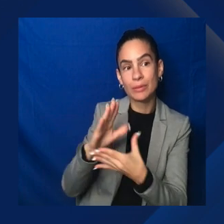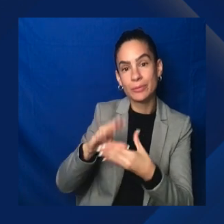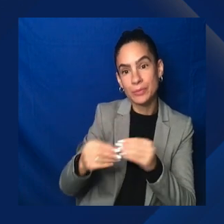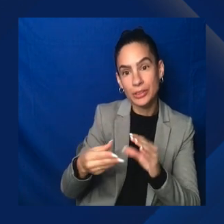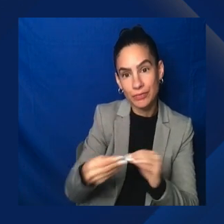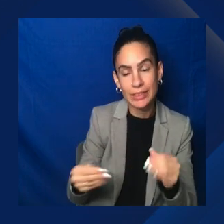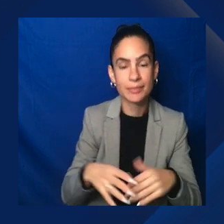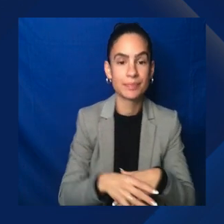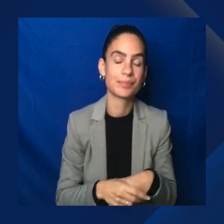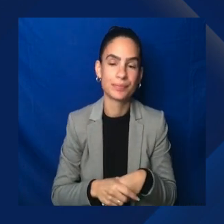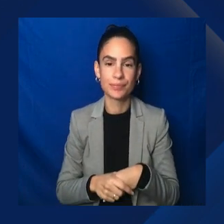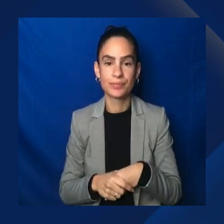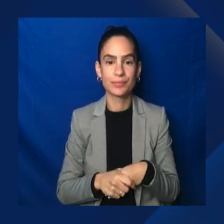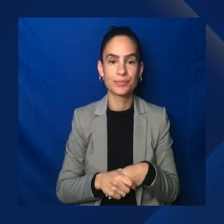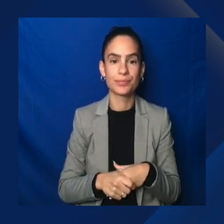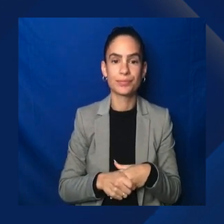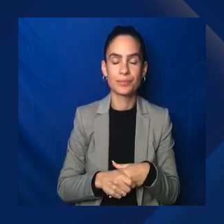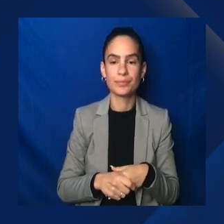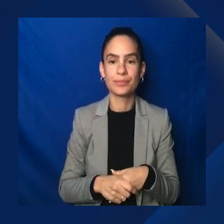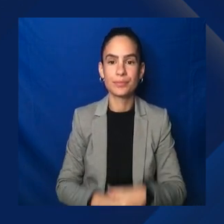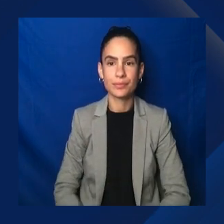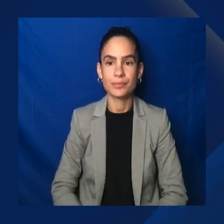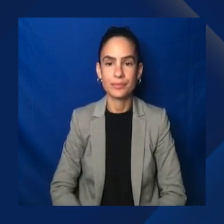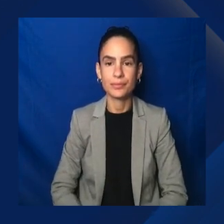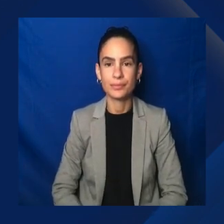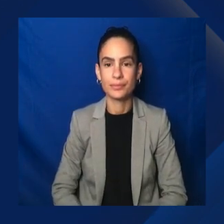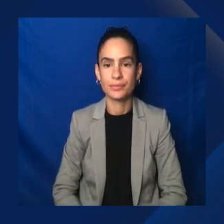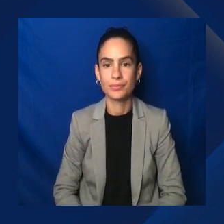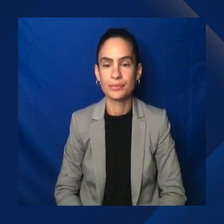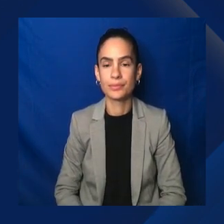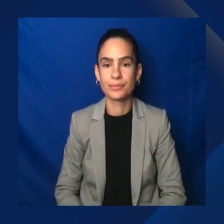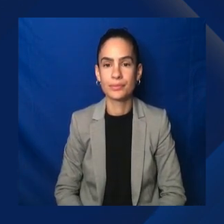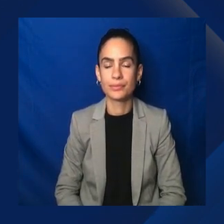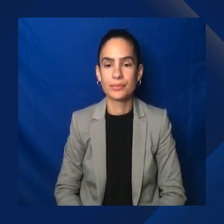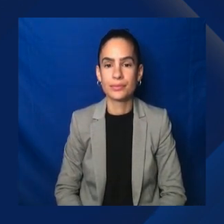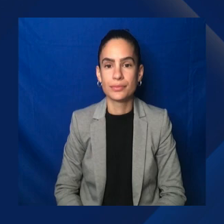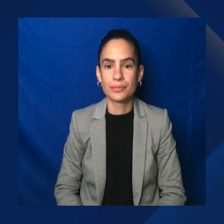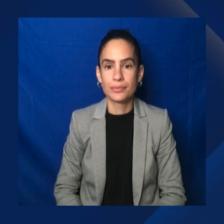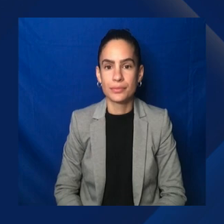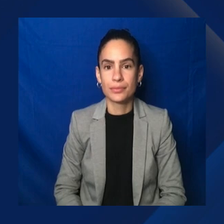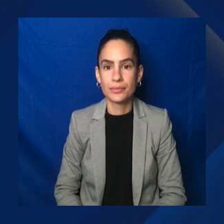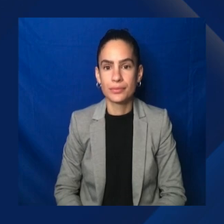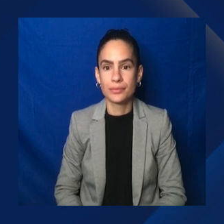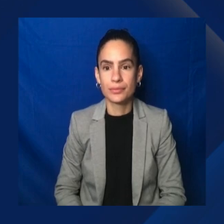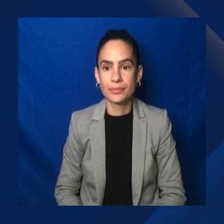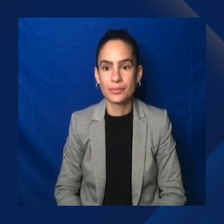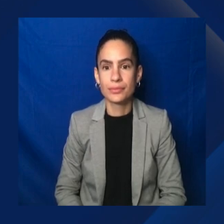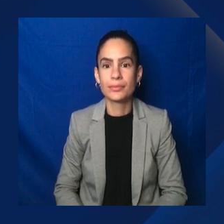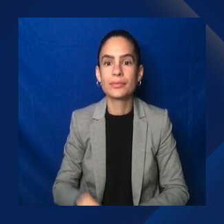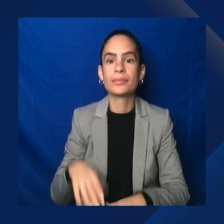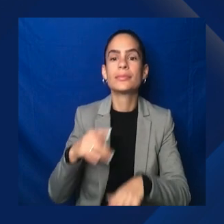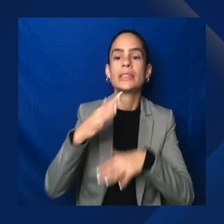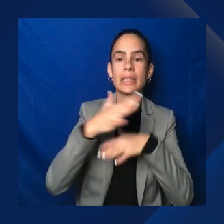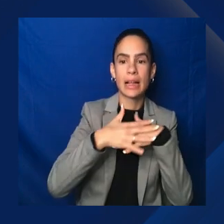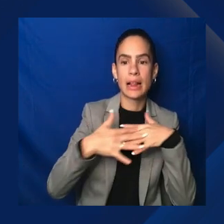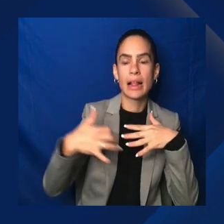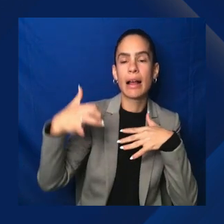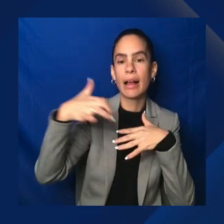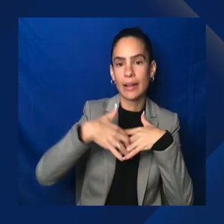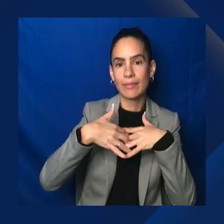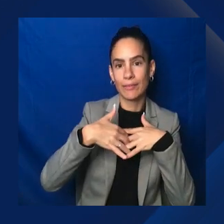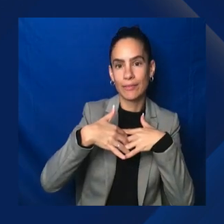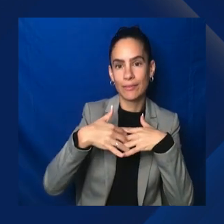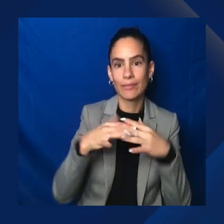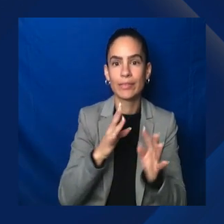Yeah, it's a bine, she a Vanessa Van de Vrien, she a 200 shlonkia ani bashishin, titla jean bagante a